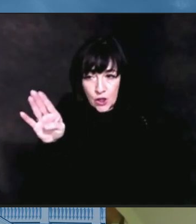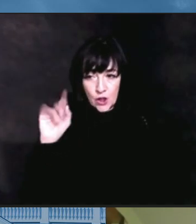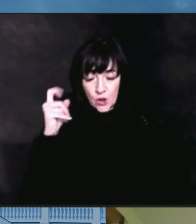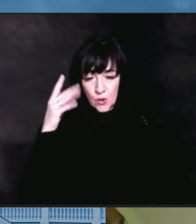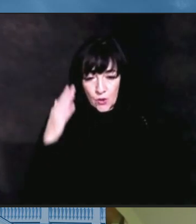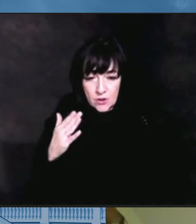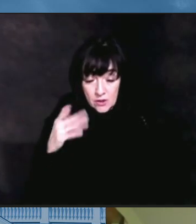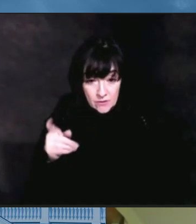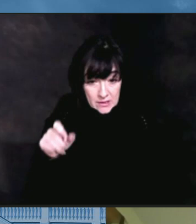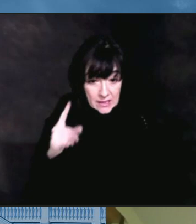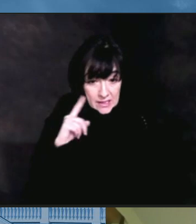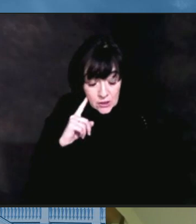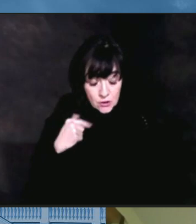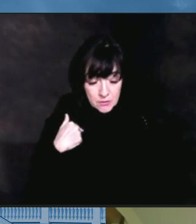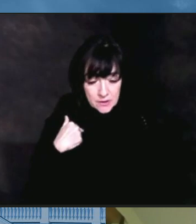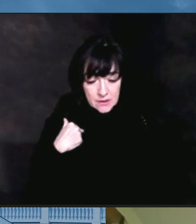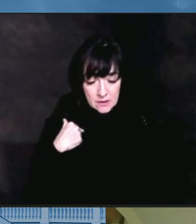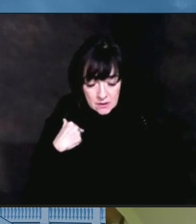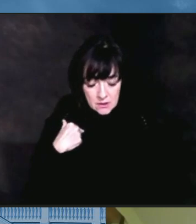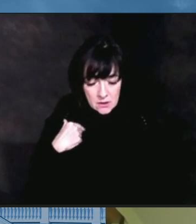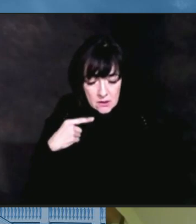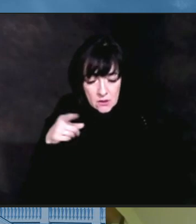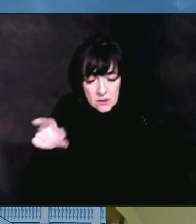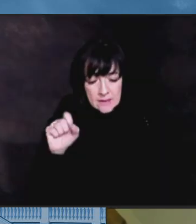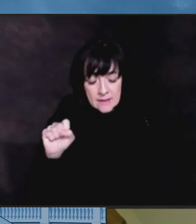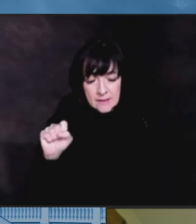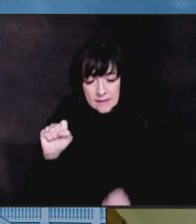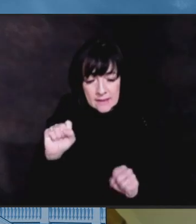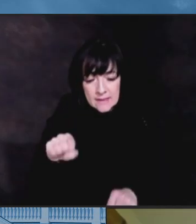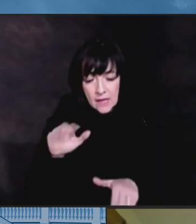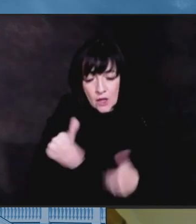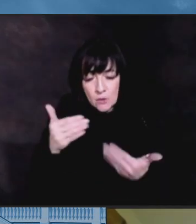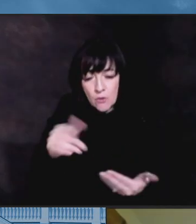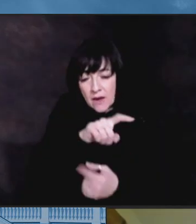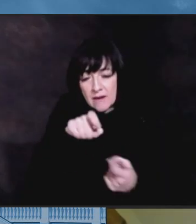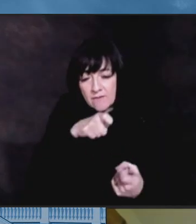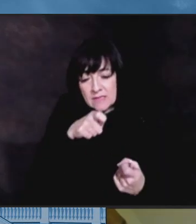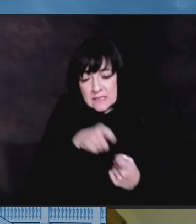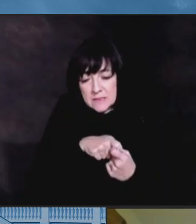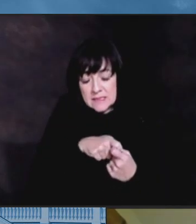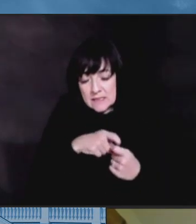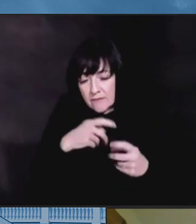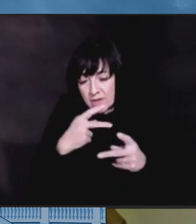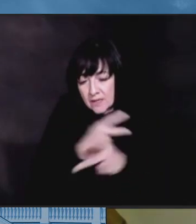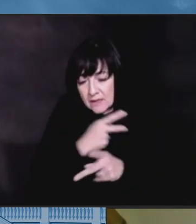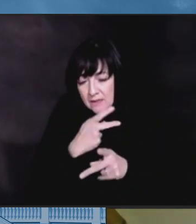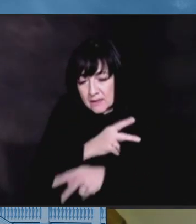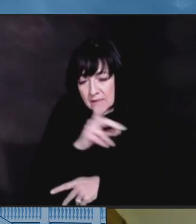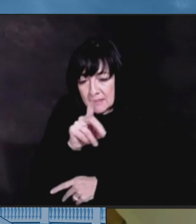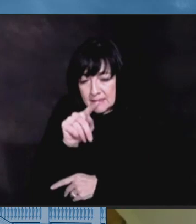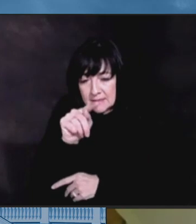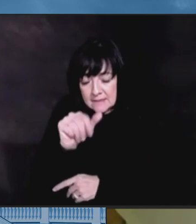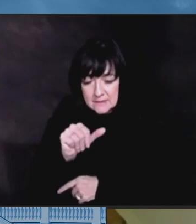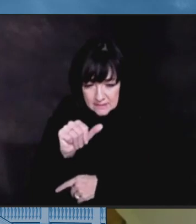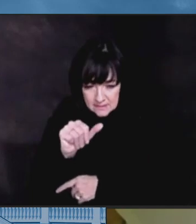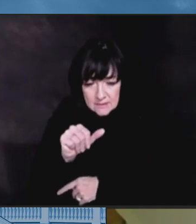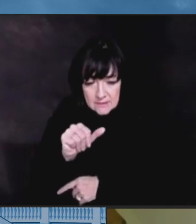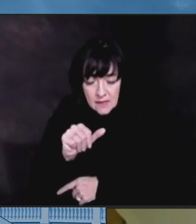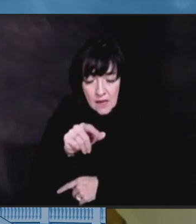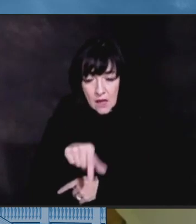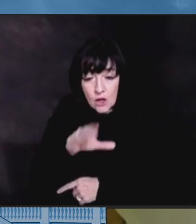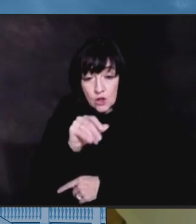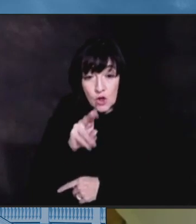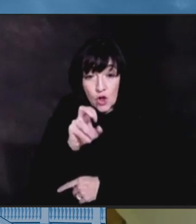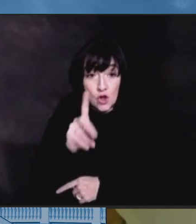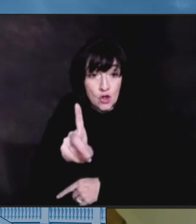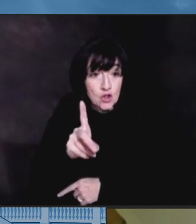ahead. Governor, can you provide a specific data point in terms of COVID-19 spread as to which you would shut down